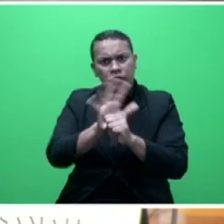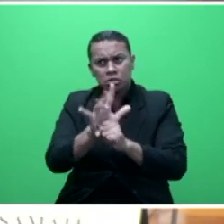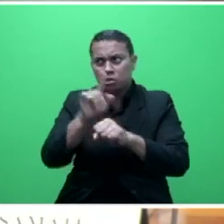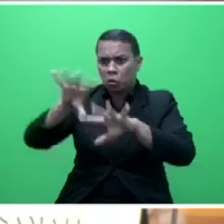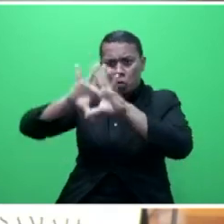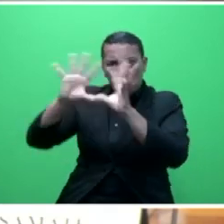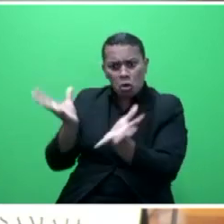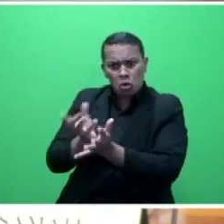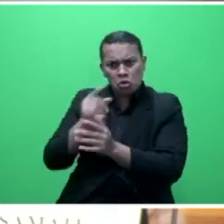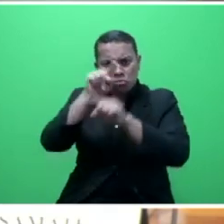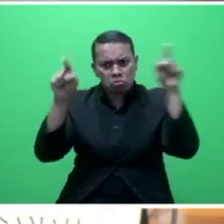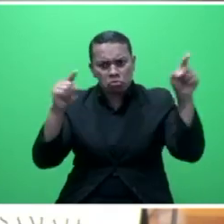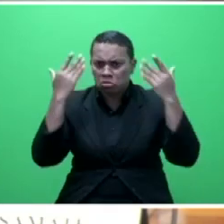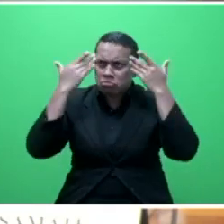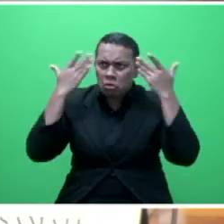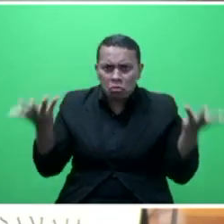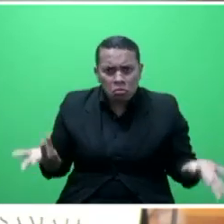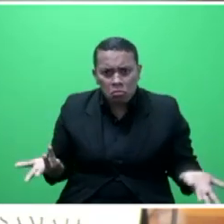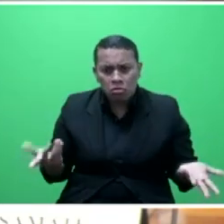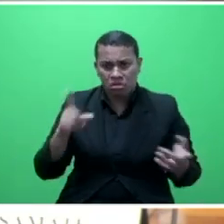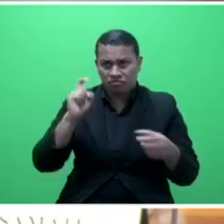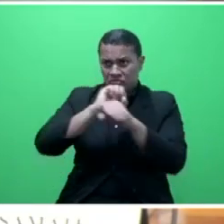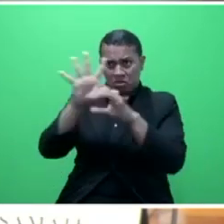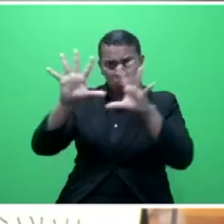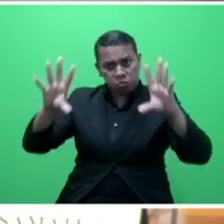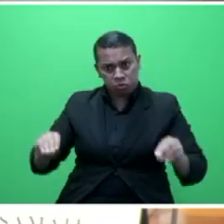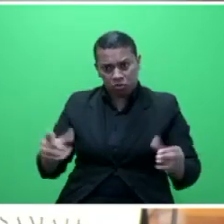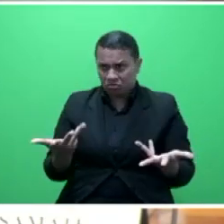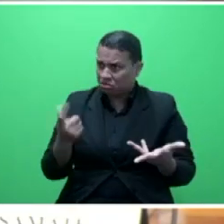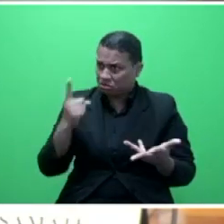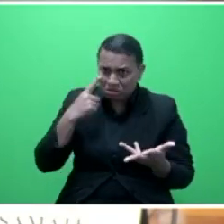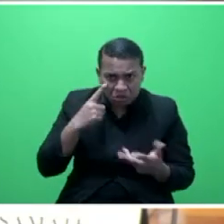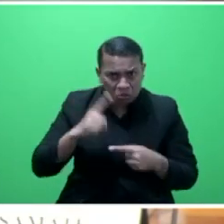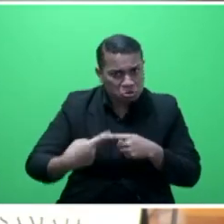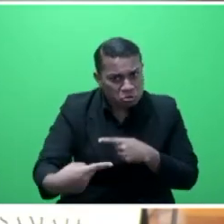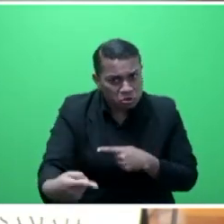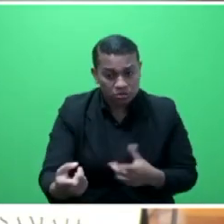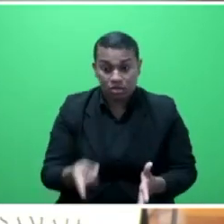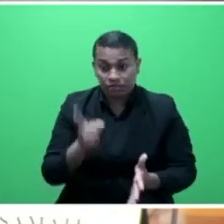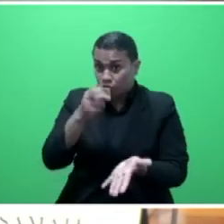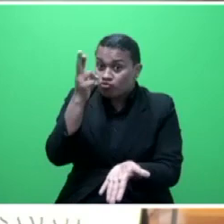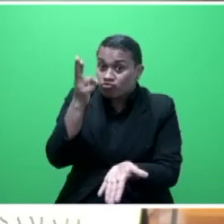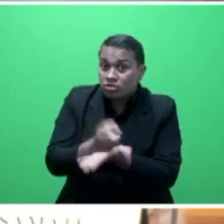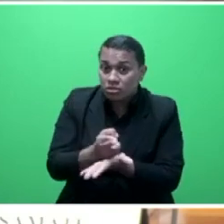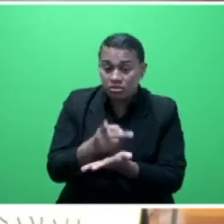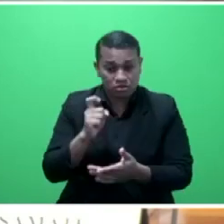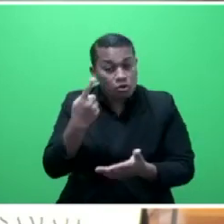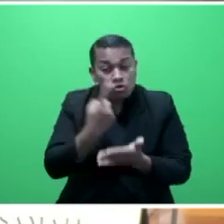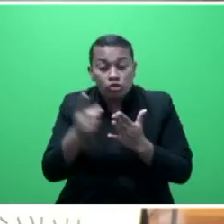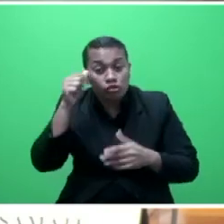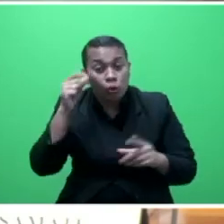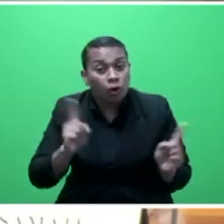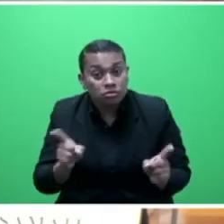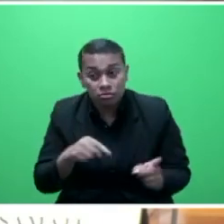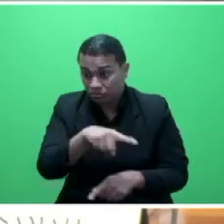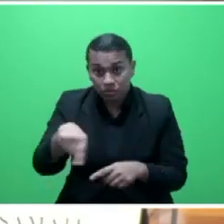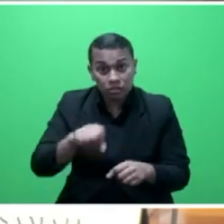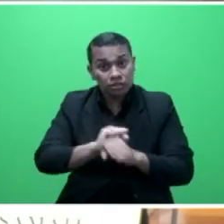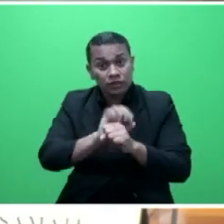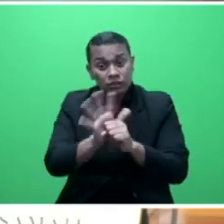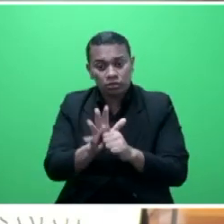fallout. Ironically, the only certain thing about this pandemic is its